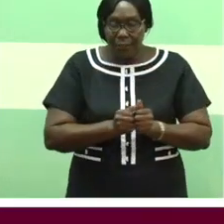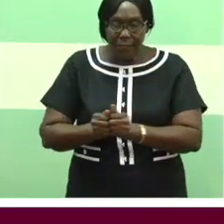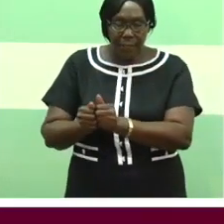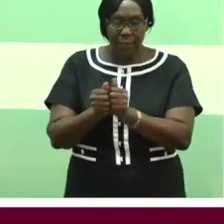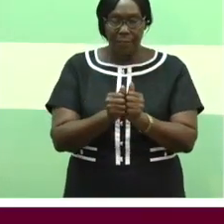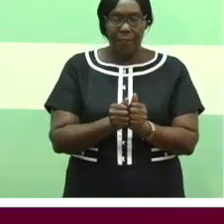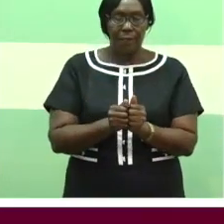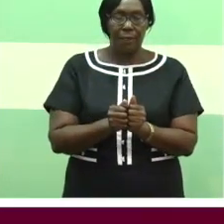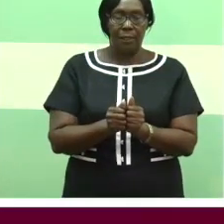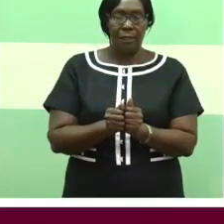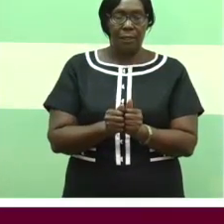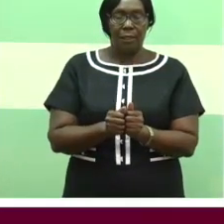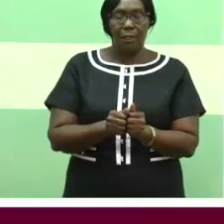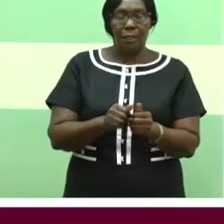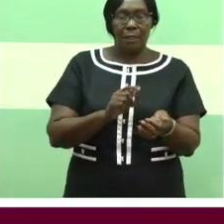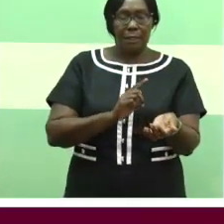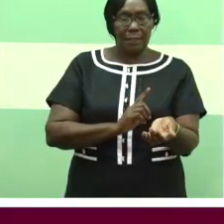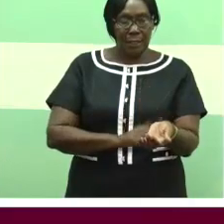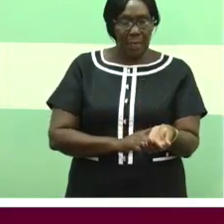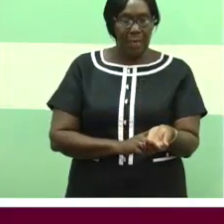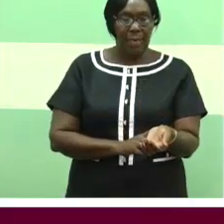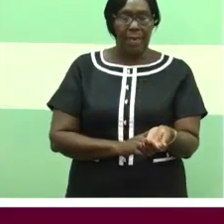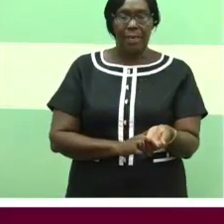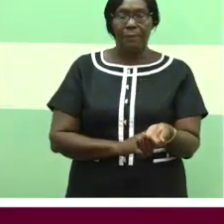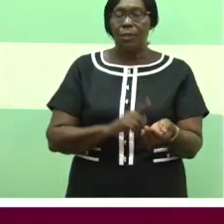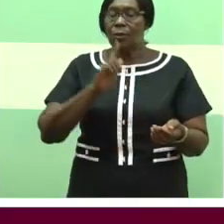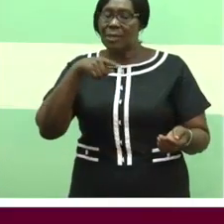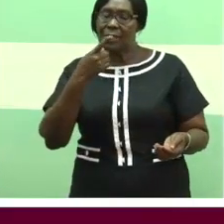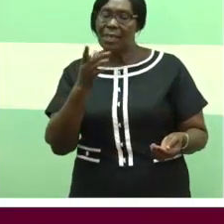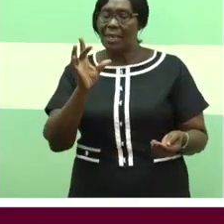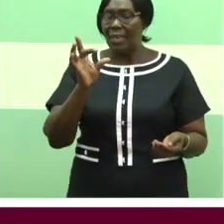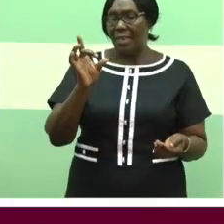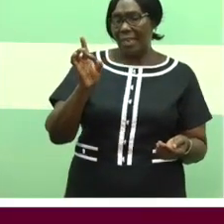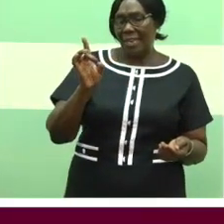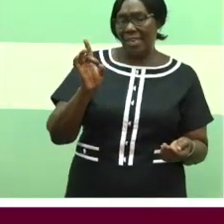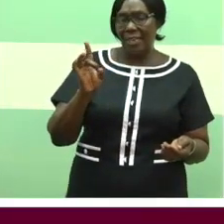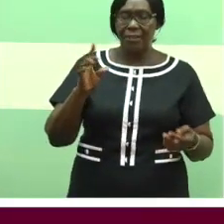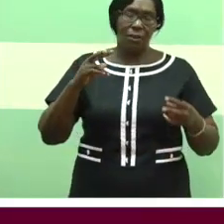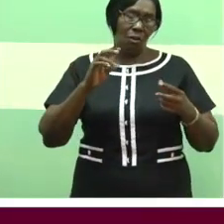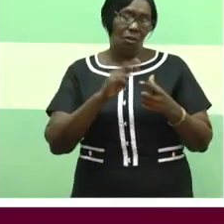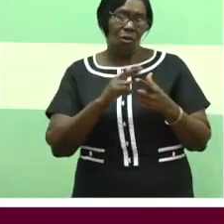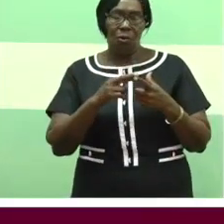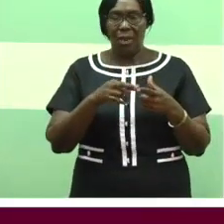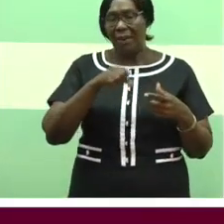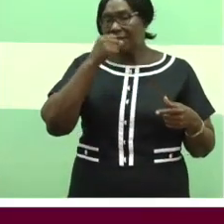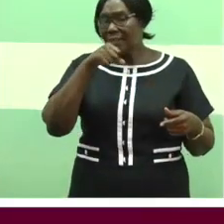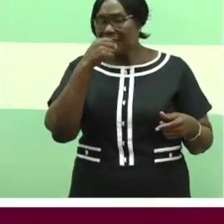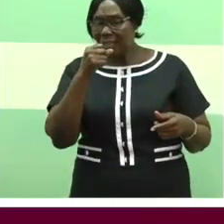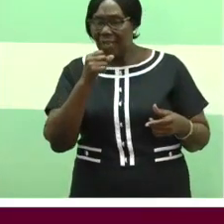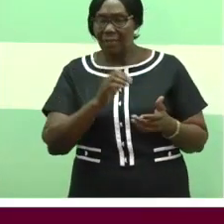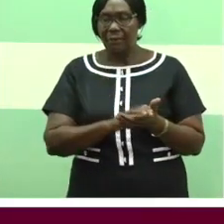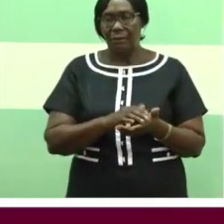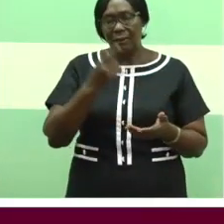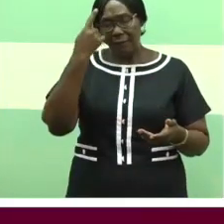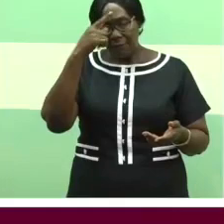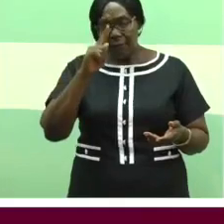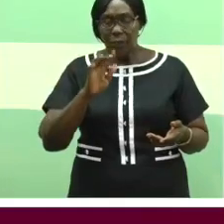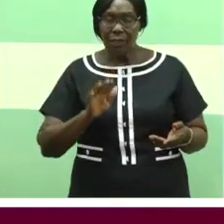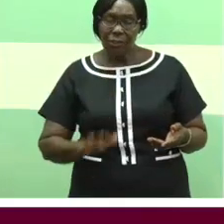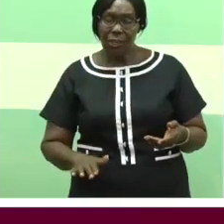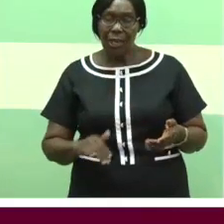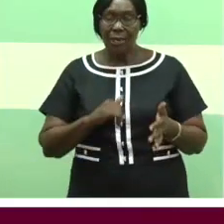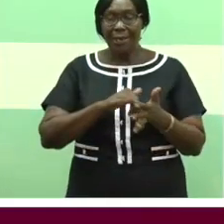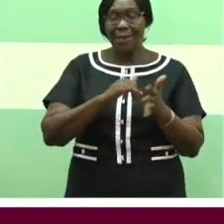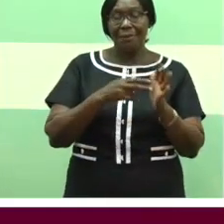you may say, we are going to do this at 8 o'clock or we are going to have snack at 10 o'clock. But for the child, it means